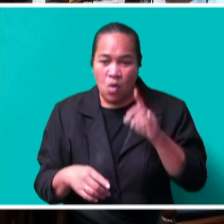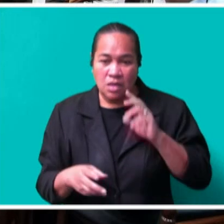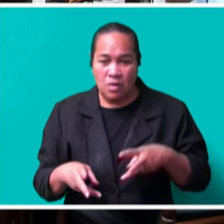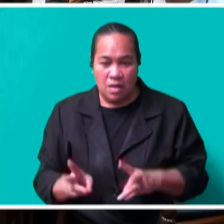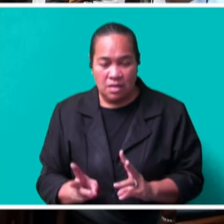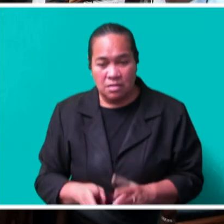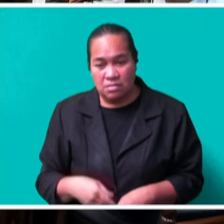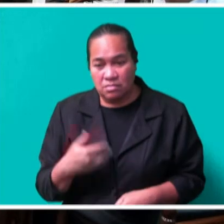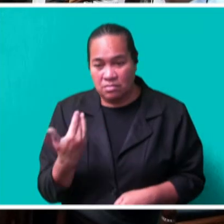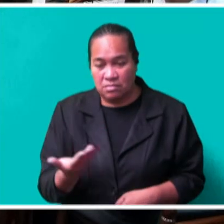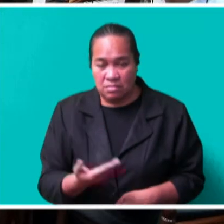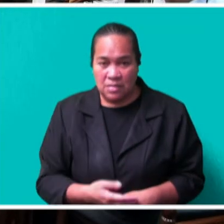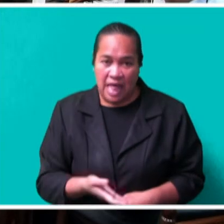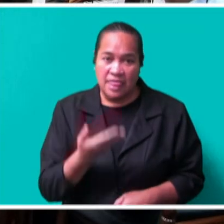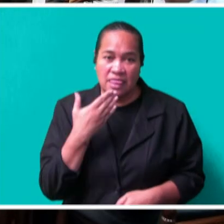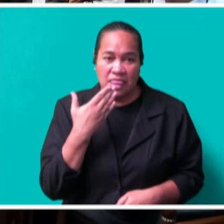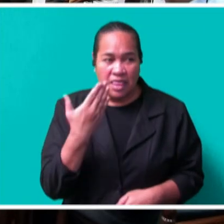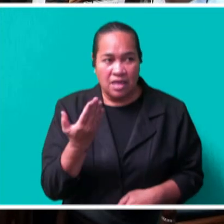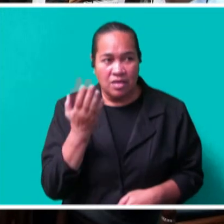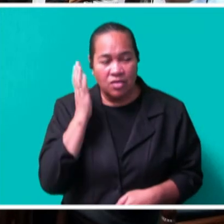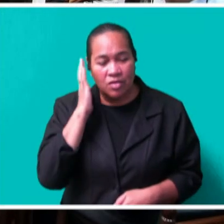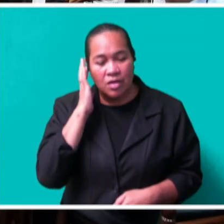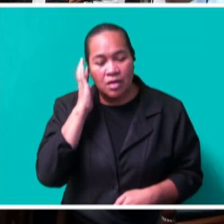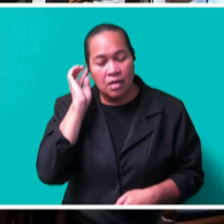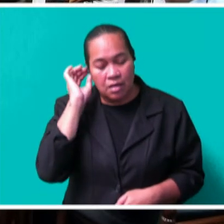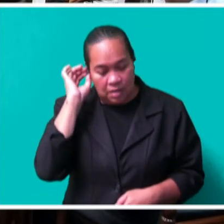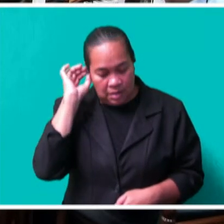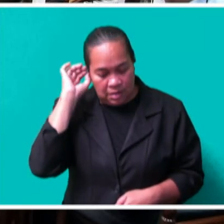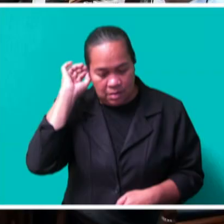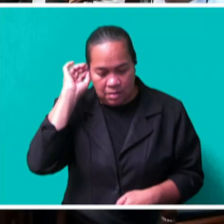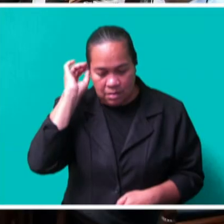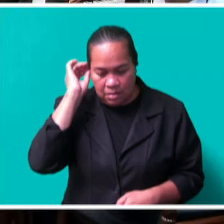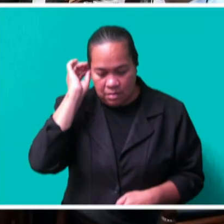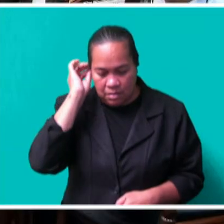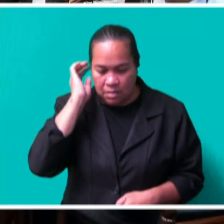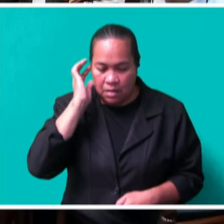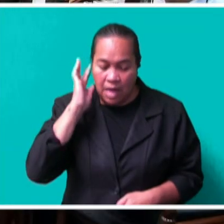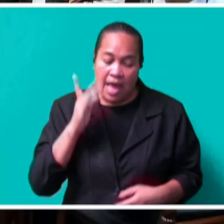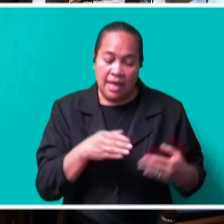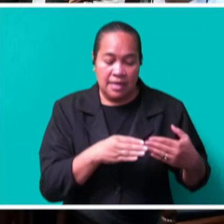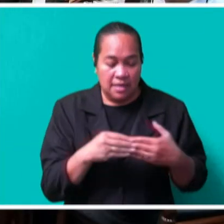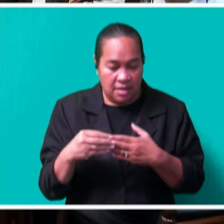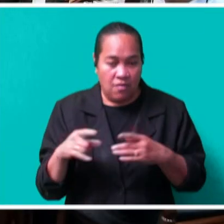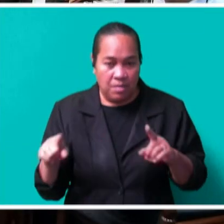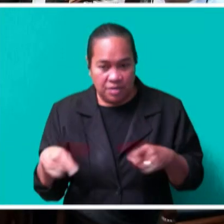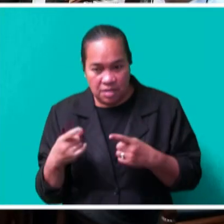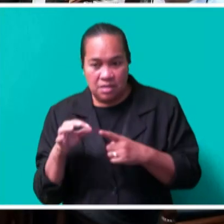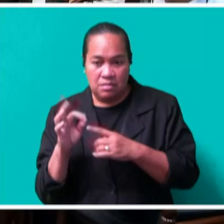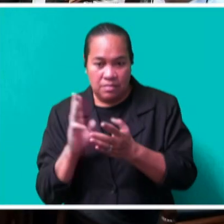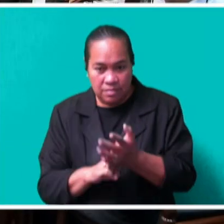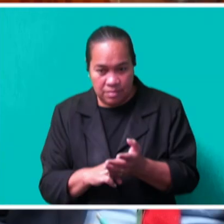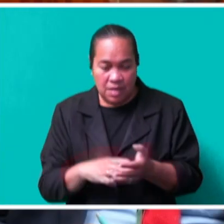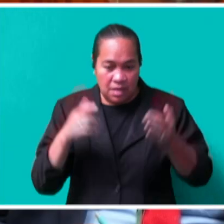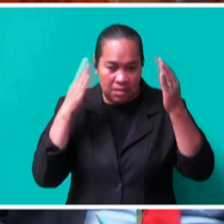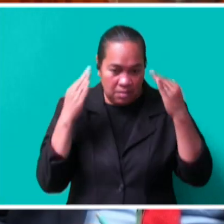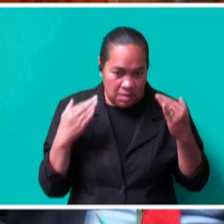Thank you, Honourable Speaker. Honourable Speaker, sir, the Honourable Prime Minister, Honourable Leader of Opposition, Honourable Ministers and